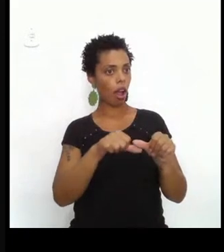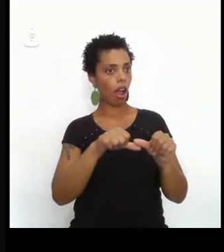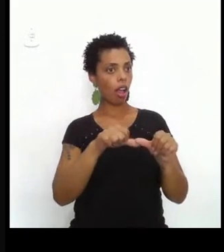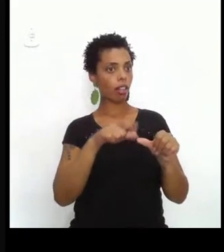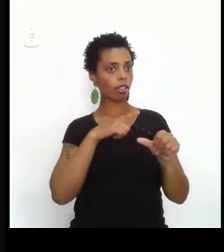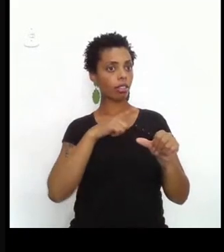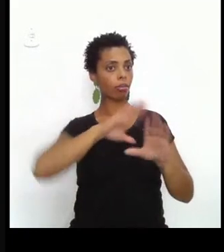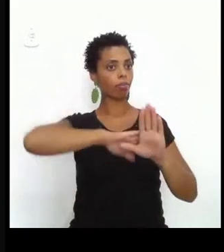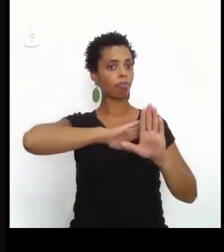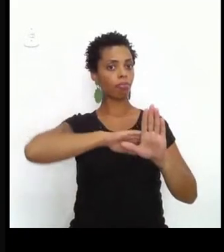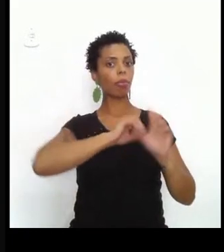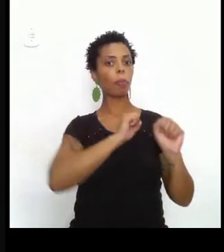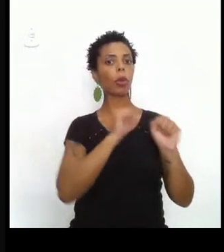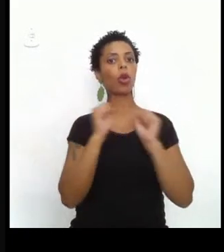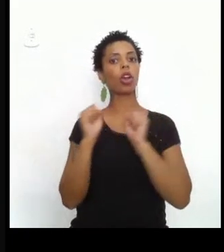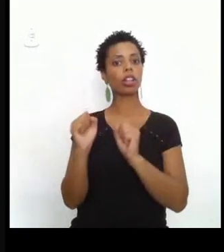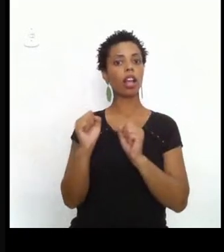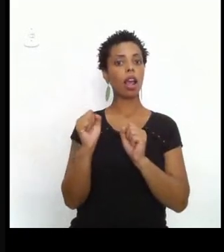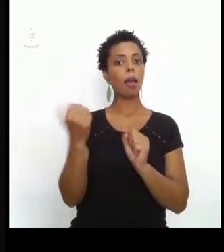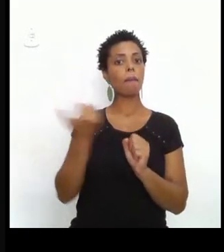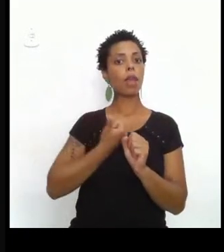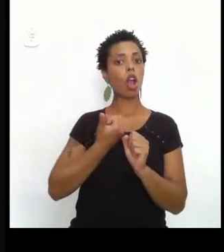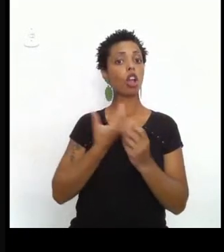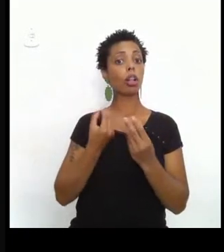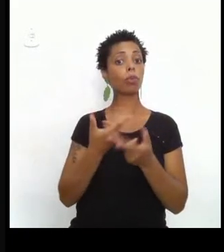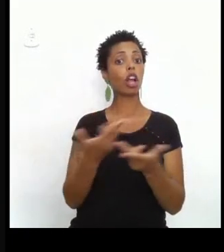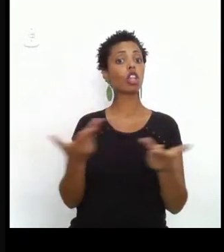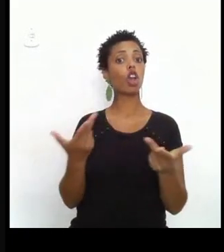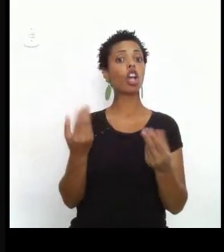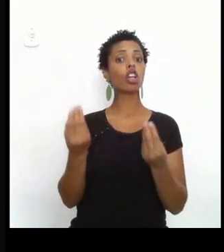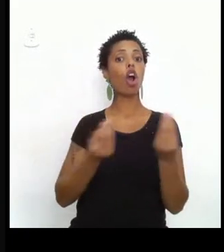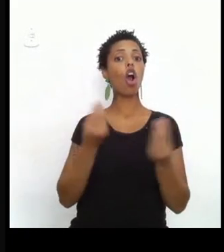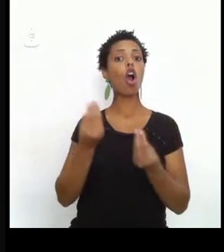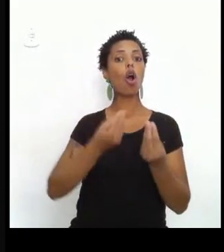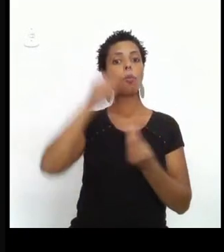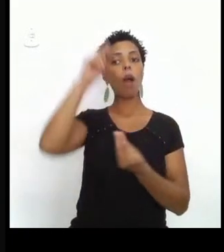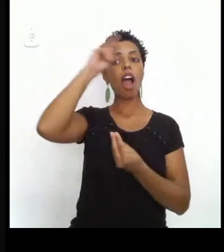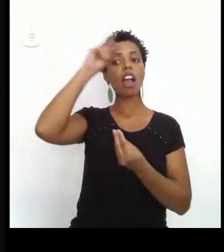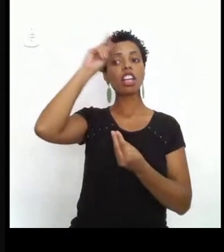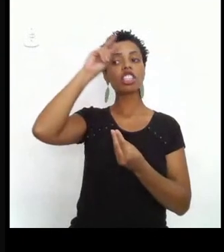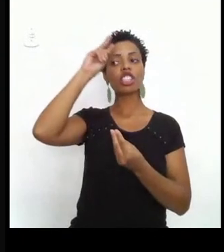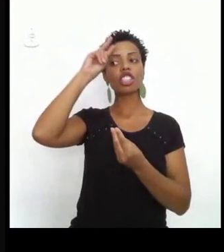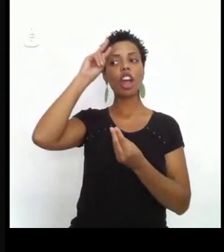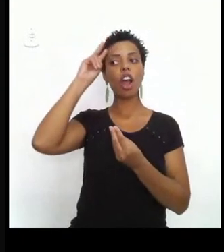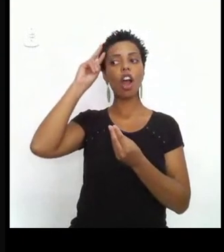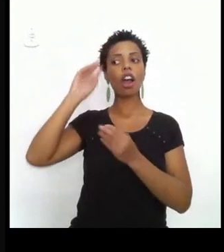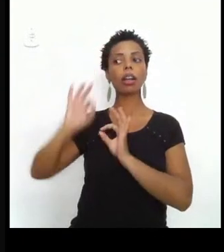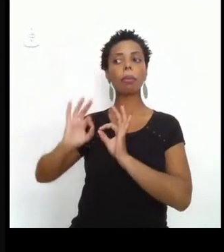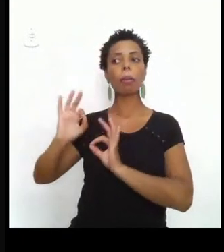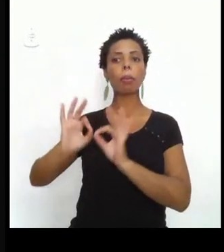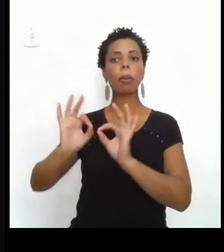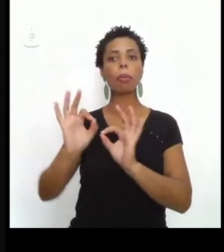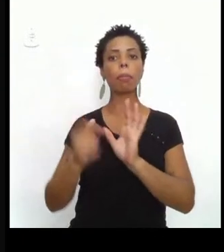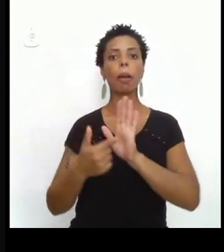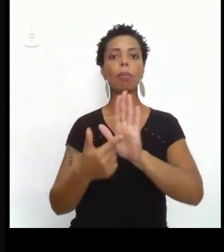and Within this be the End of this game so